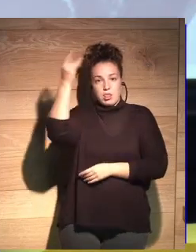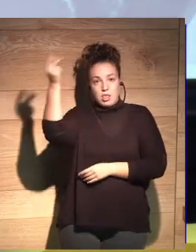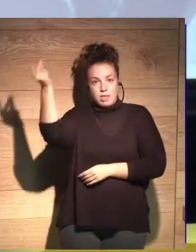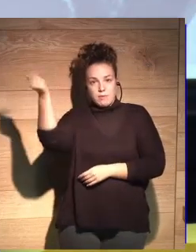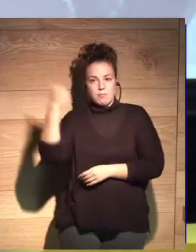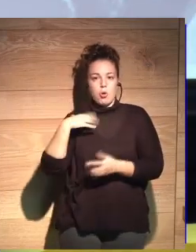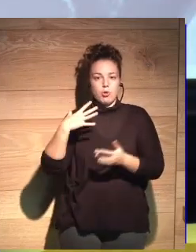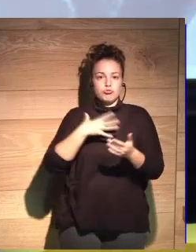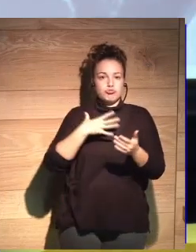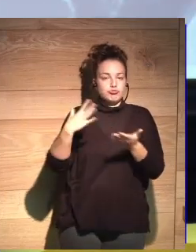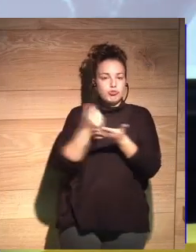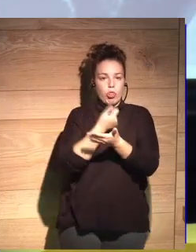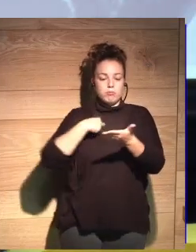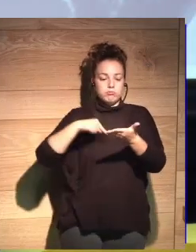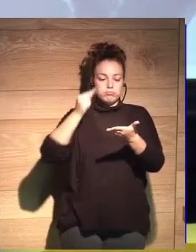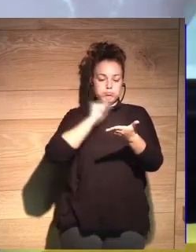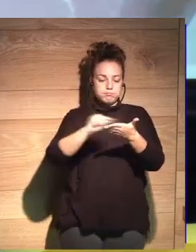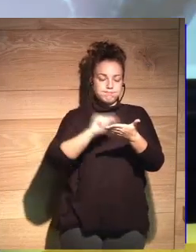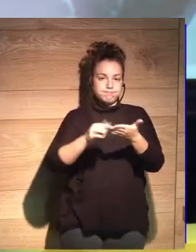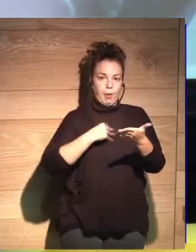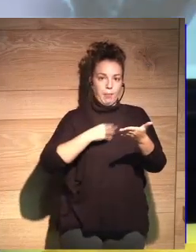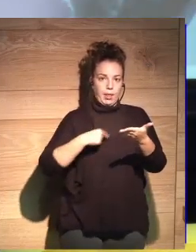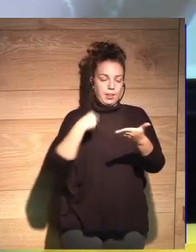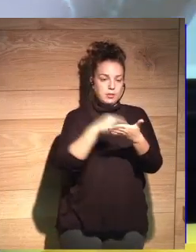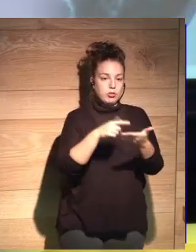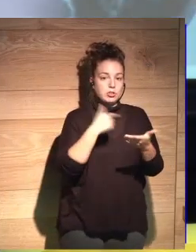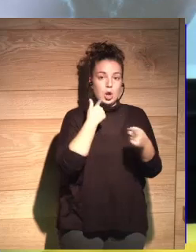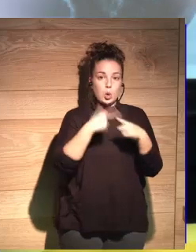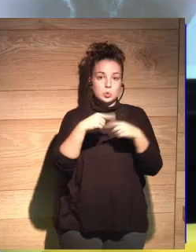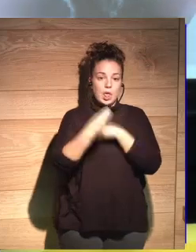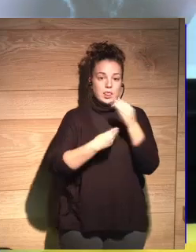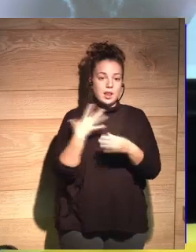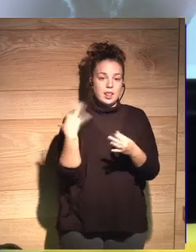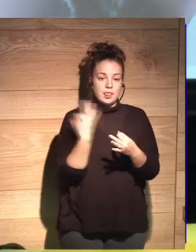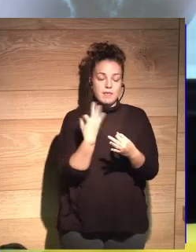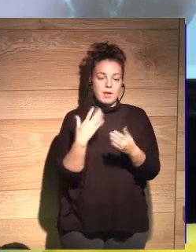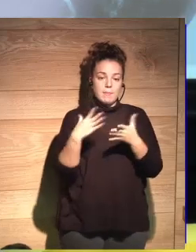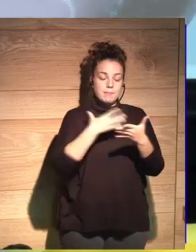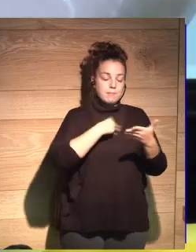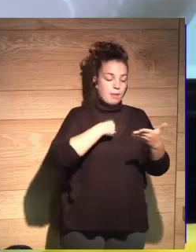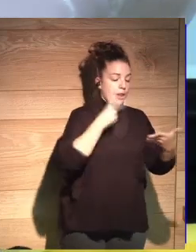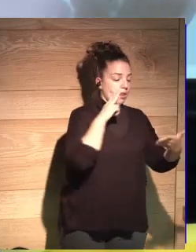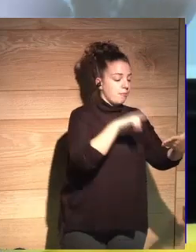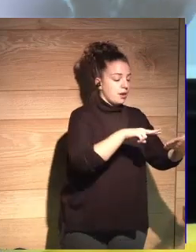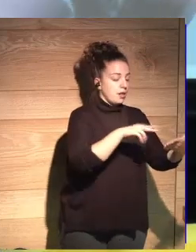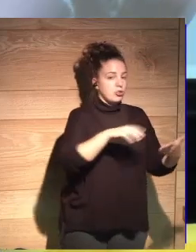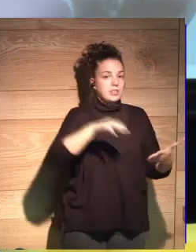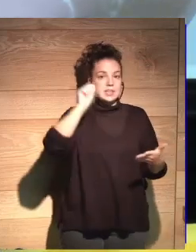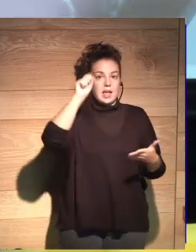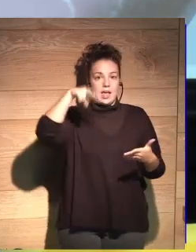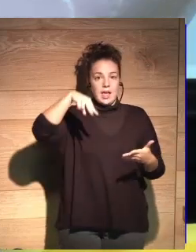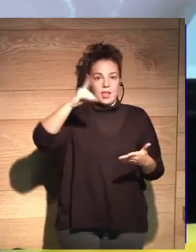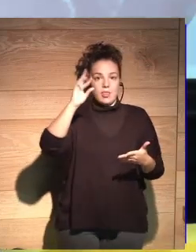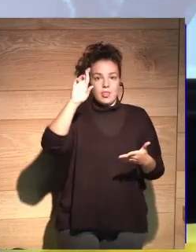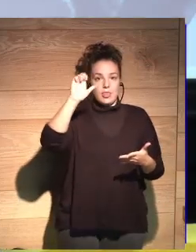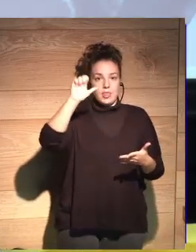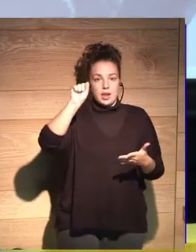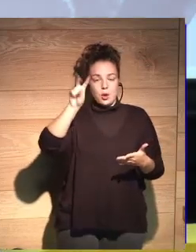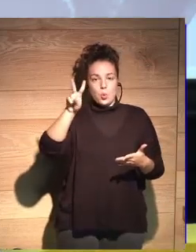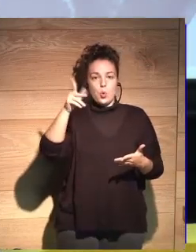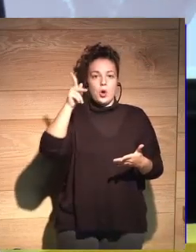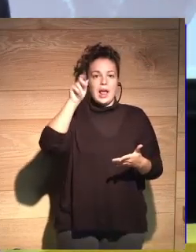do something, he looks it up. And then David Chalmers and Andy Clark, the philosophers who came up with this, argue that Otto